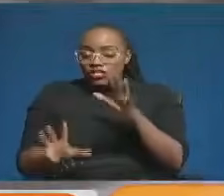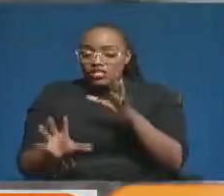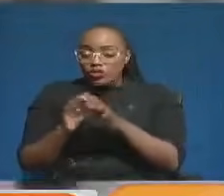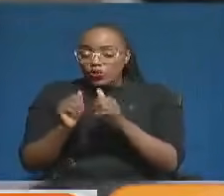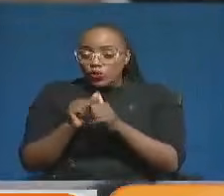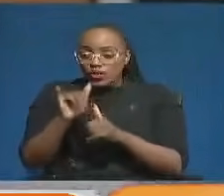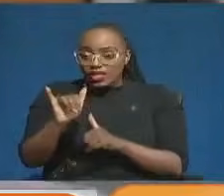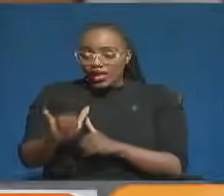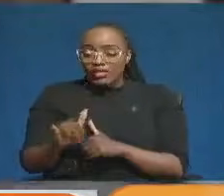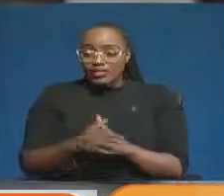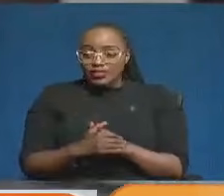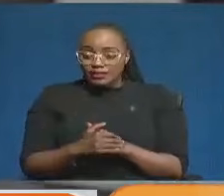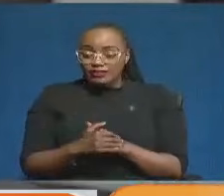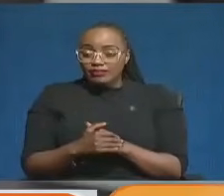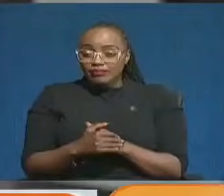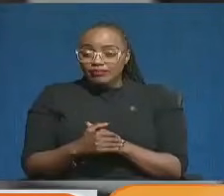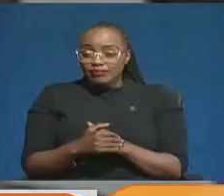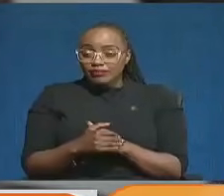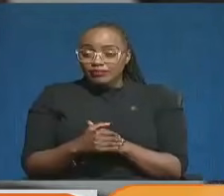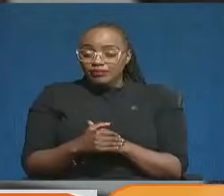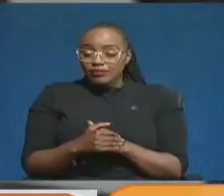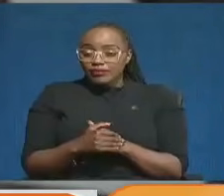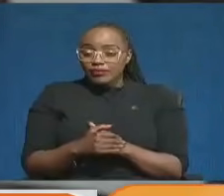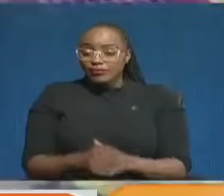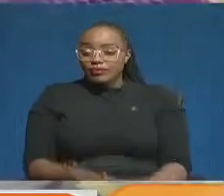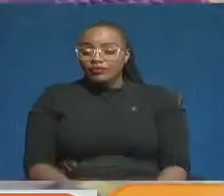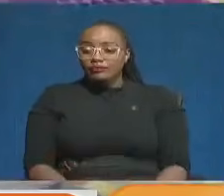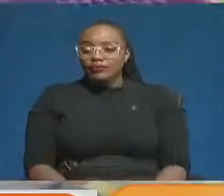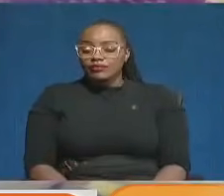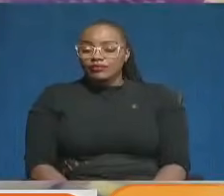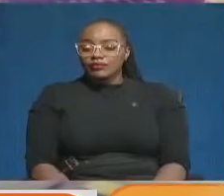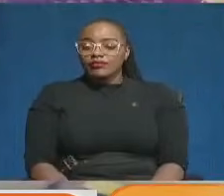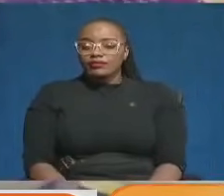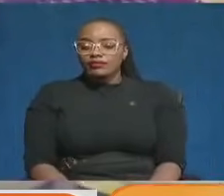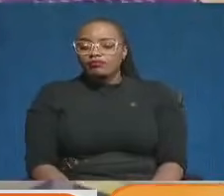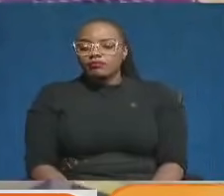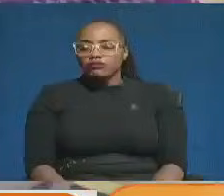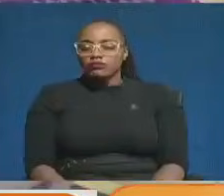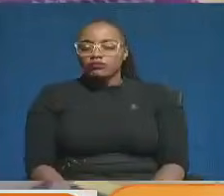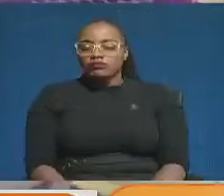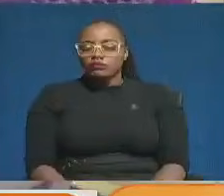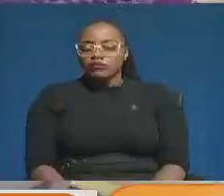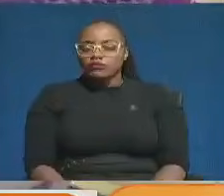In between, is sterile. Laura Otieno, Citizen TV.